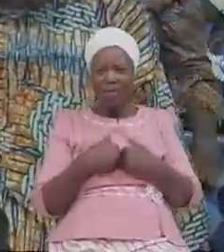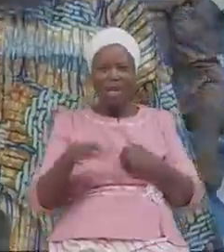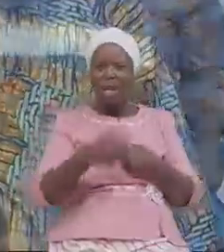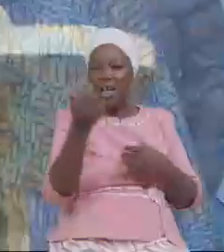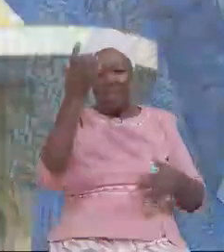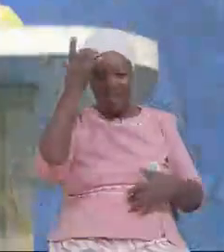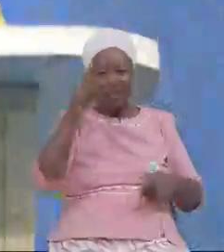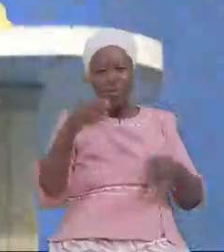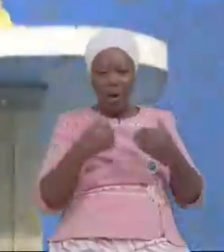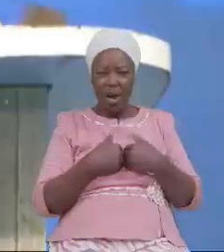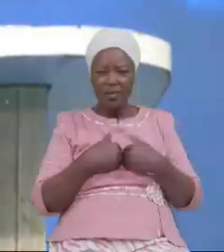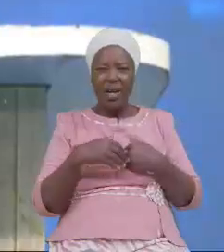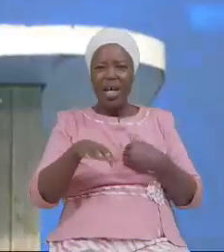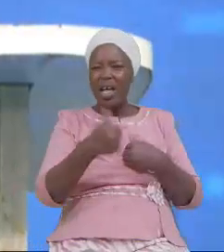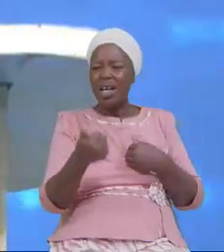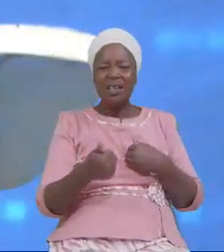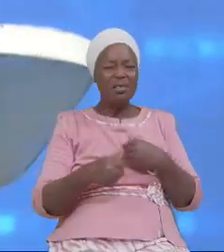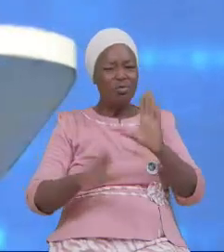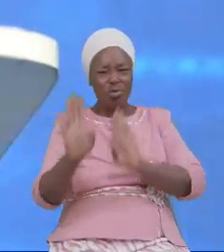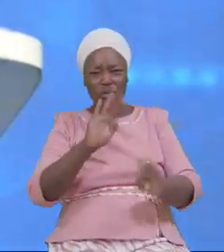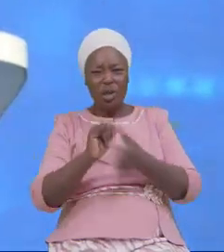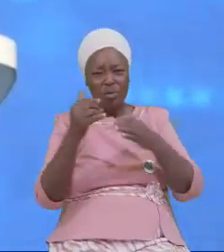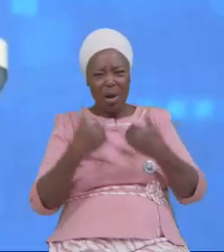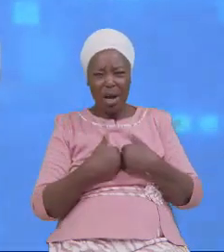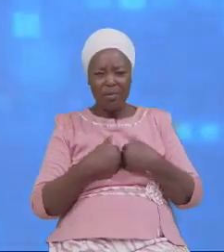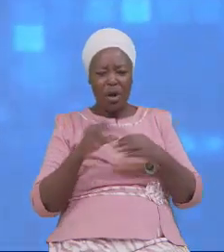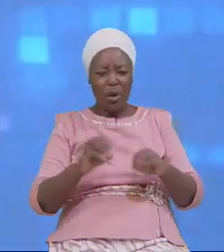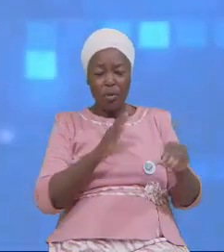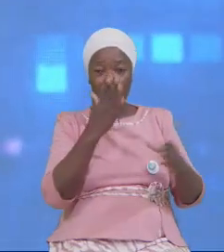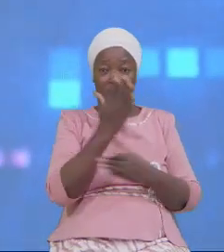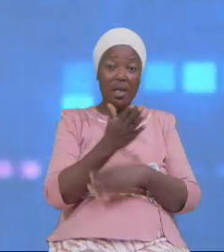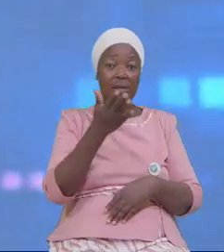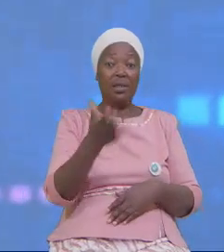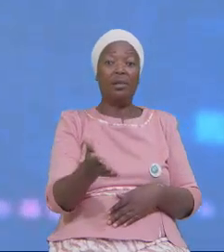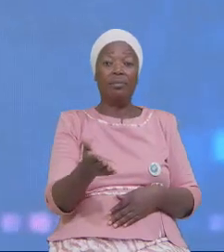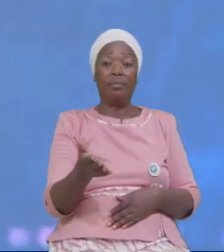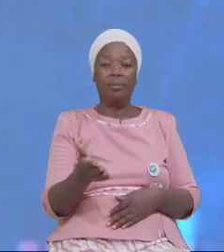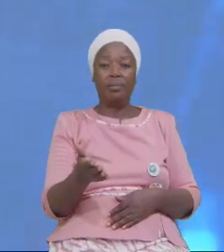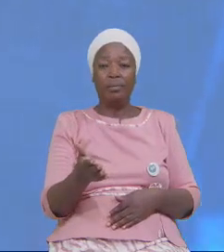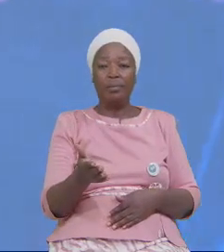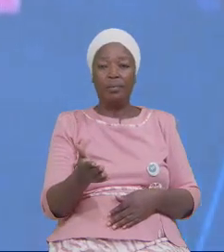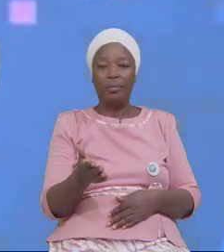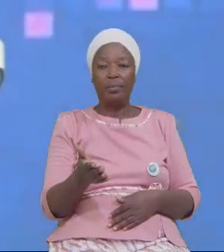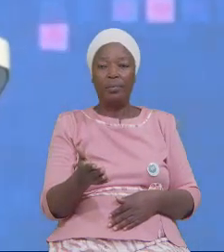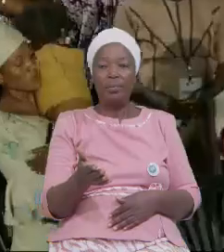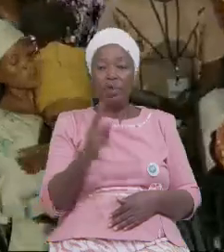you have, any infirmity you have, lay your hand there. You're